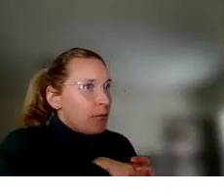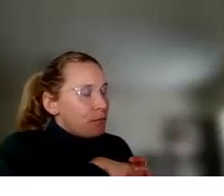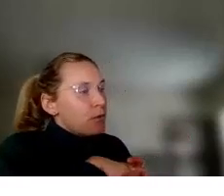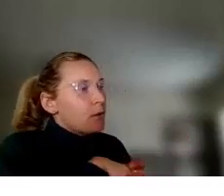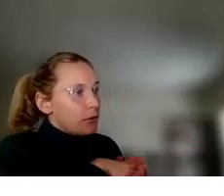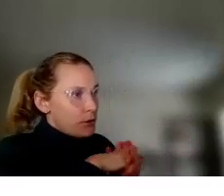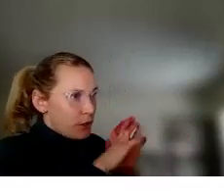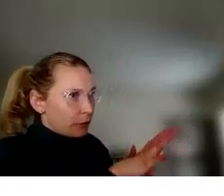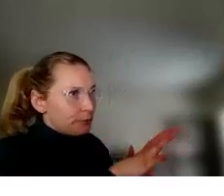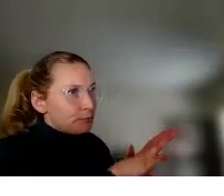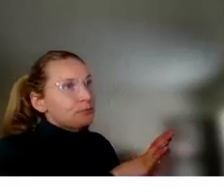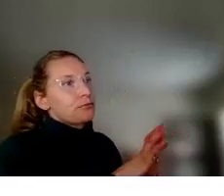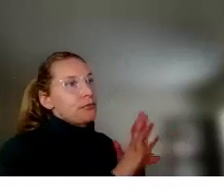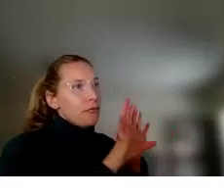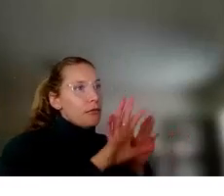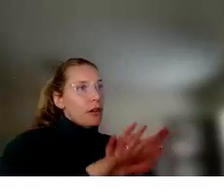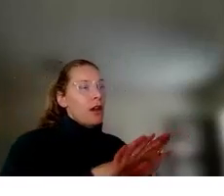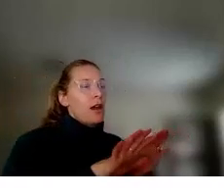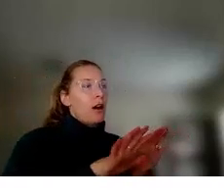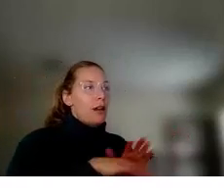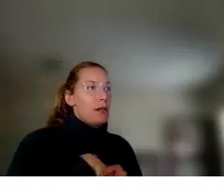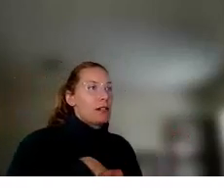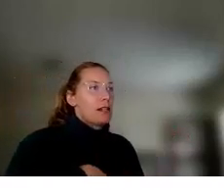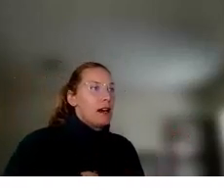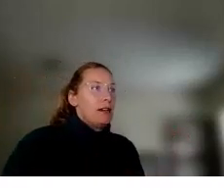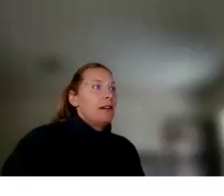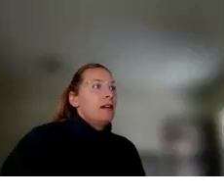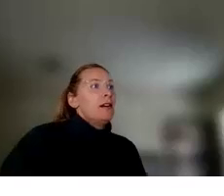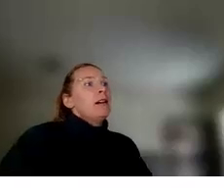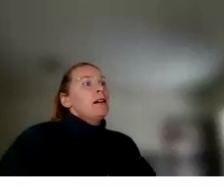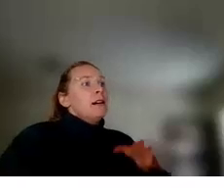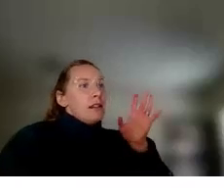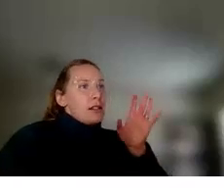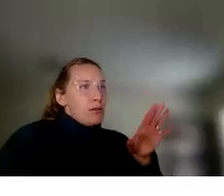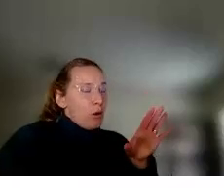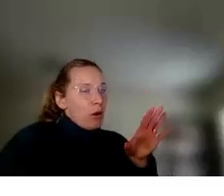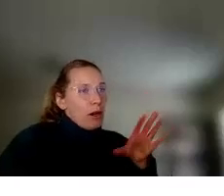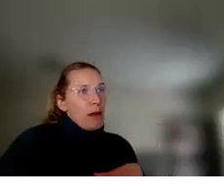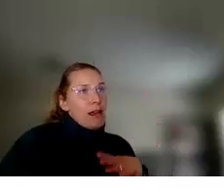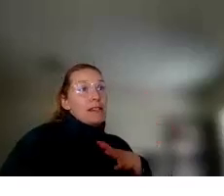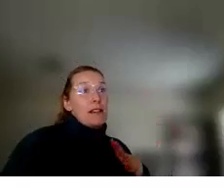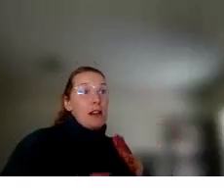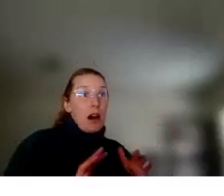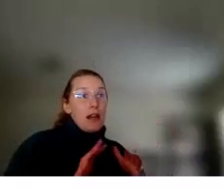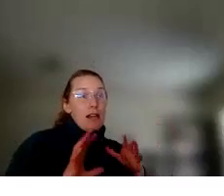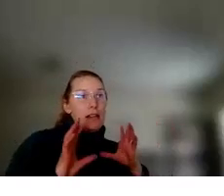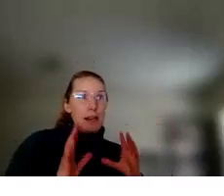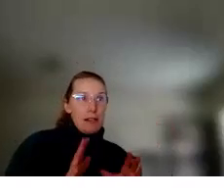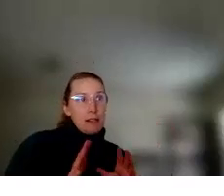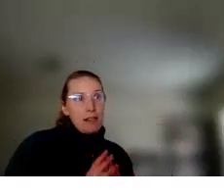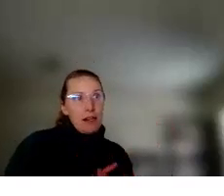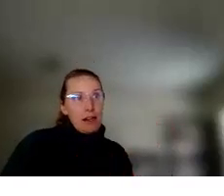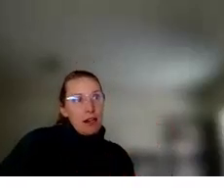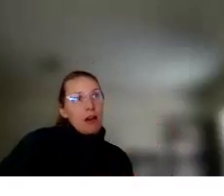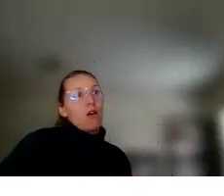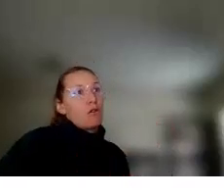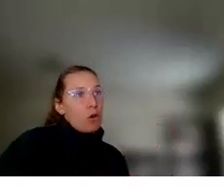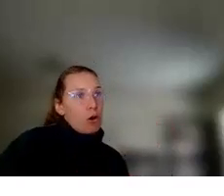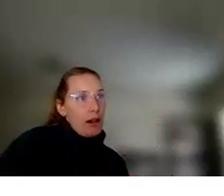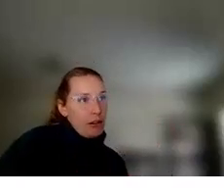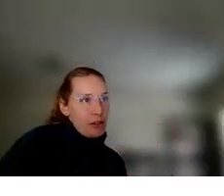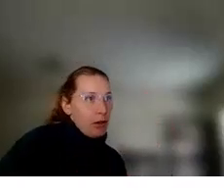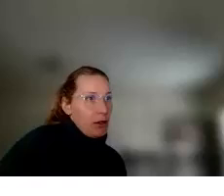at risk. So all that being said, This form is not